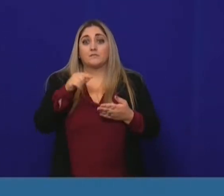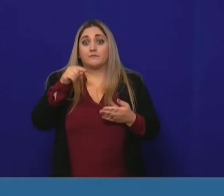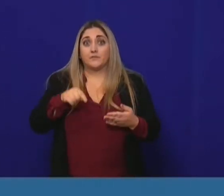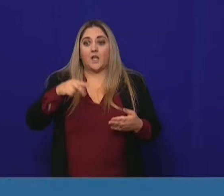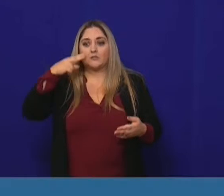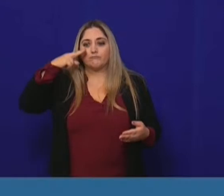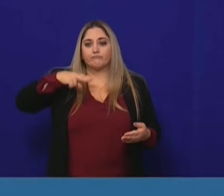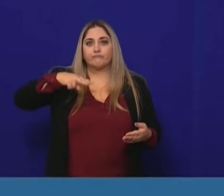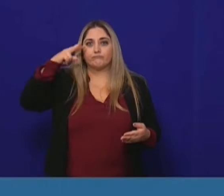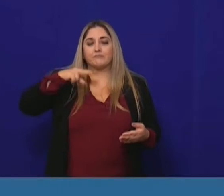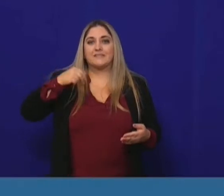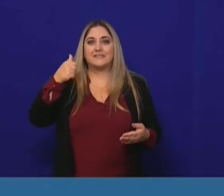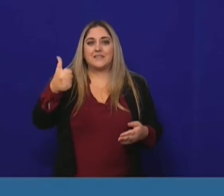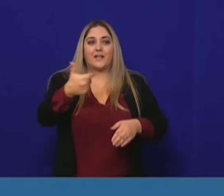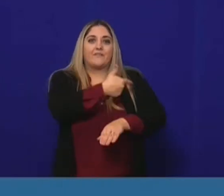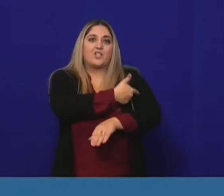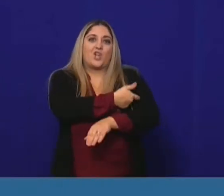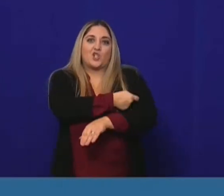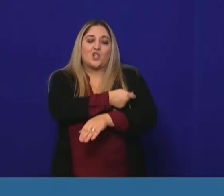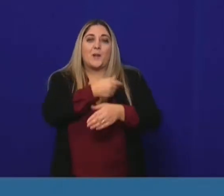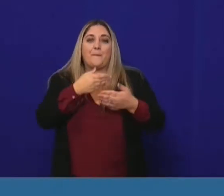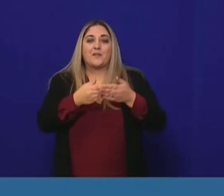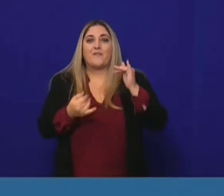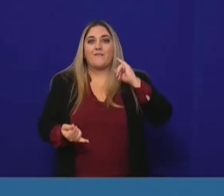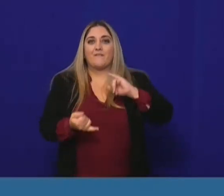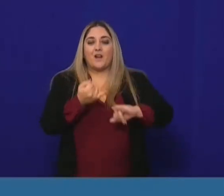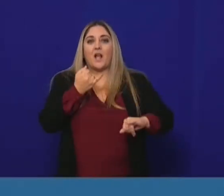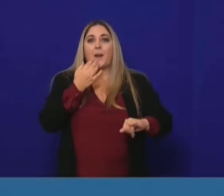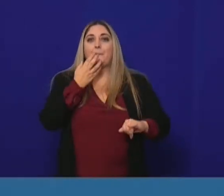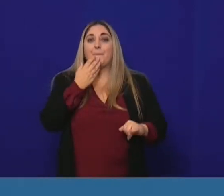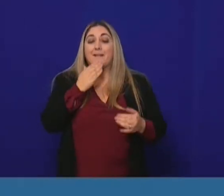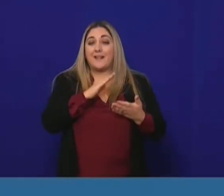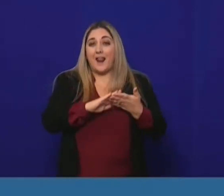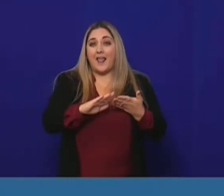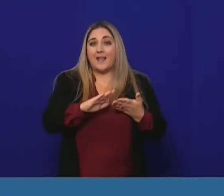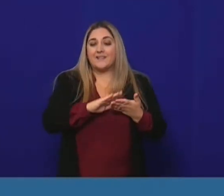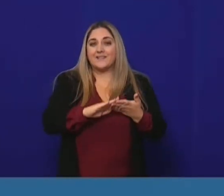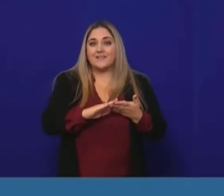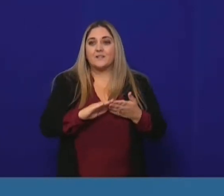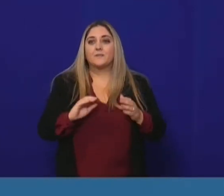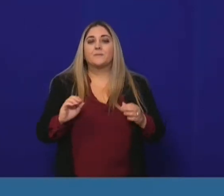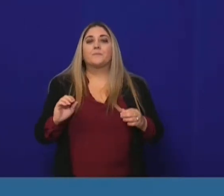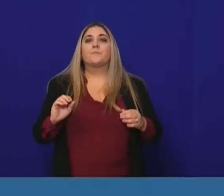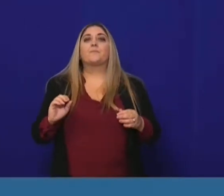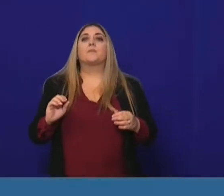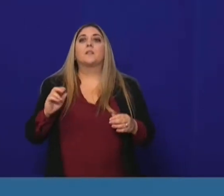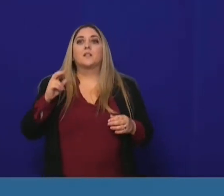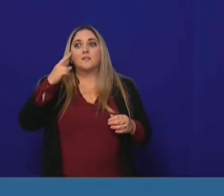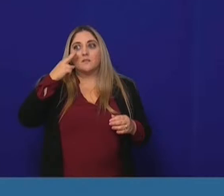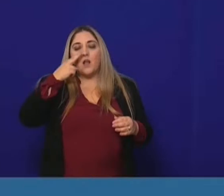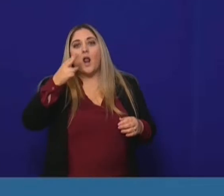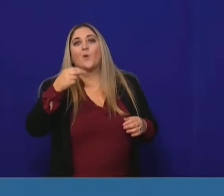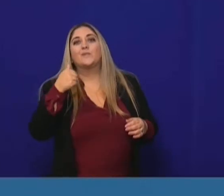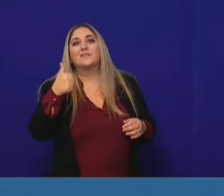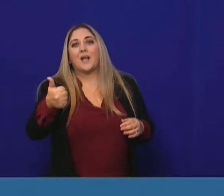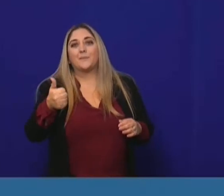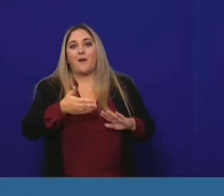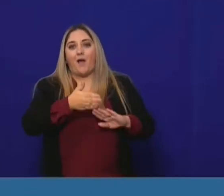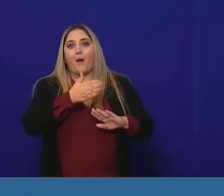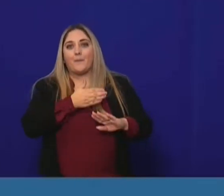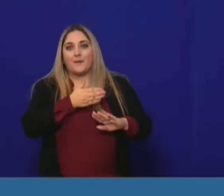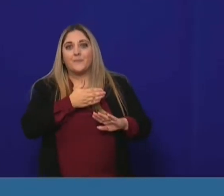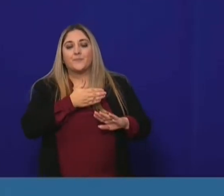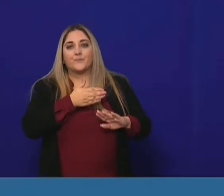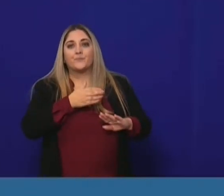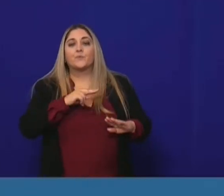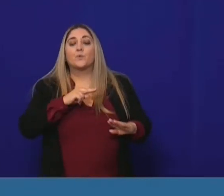qiegħed isir ħalli eventwalment meta jkollhom l-applikazzjoni jkollhom diġà assessments li jkunu diġà imbdew u